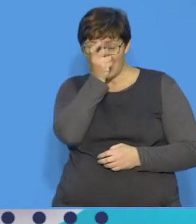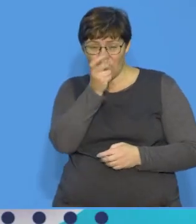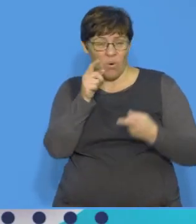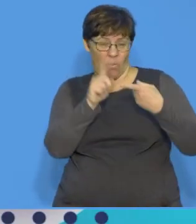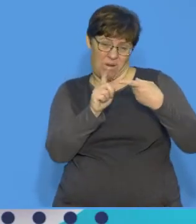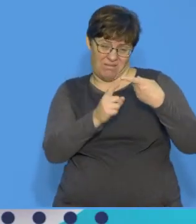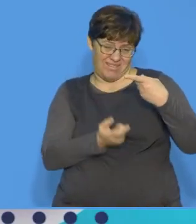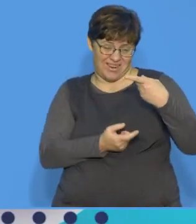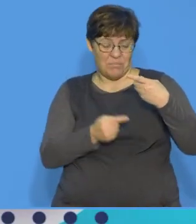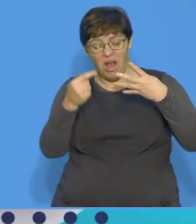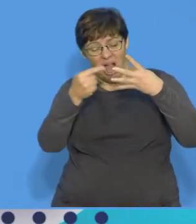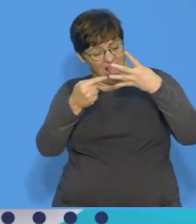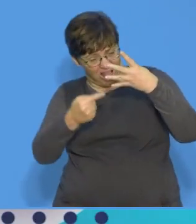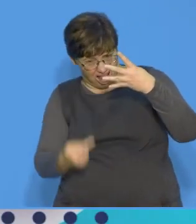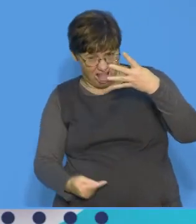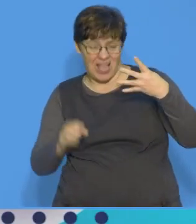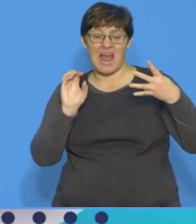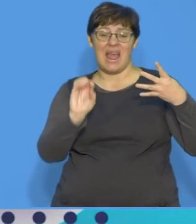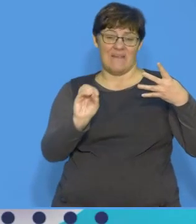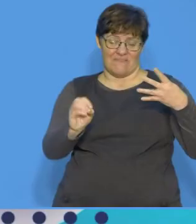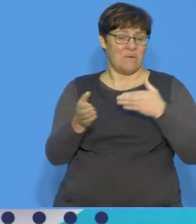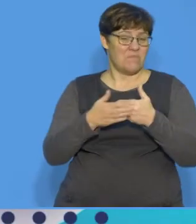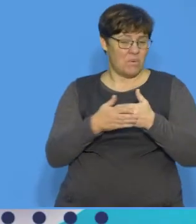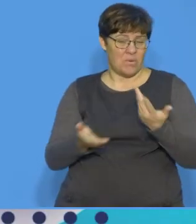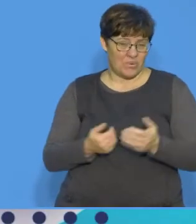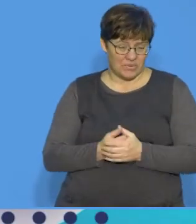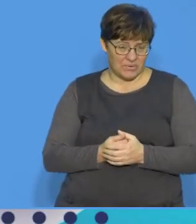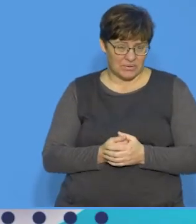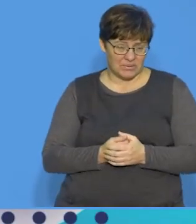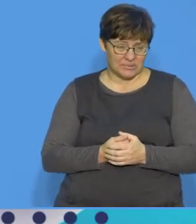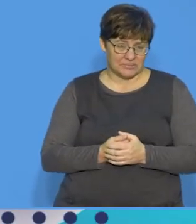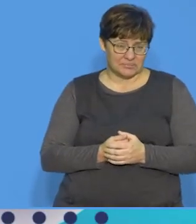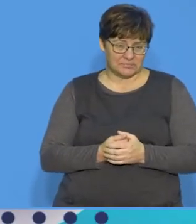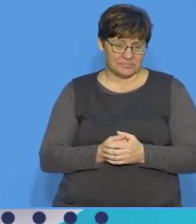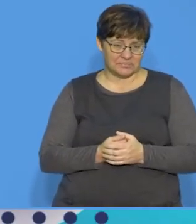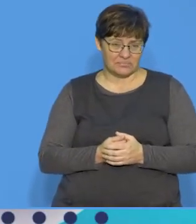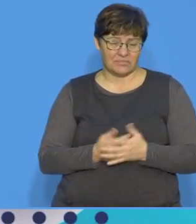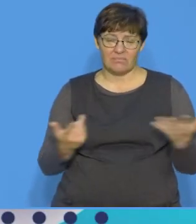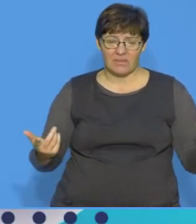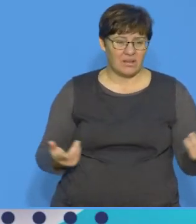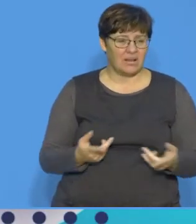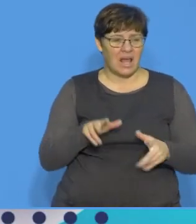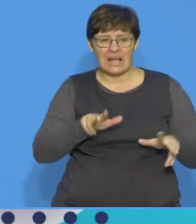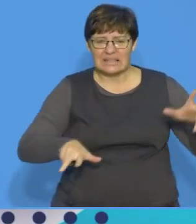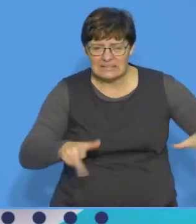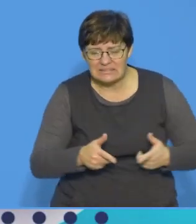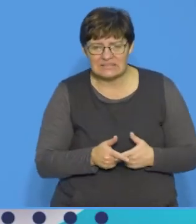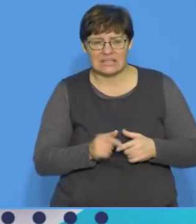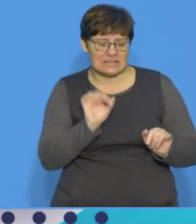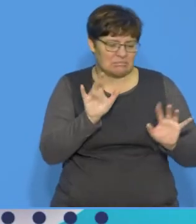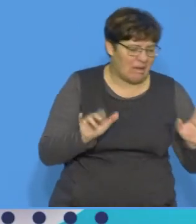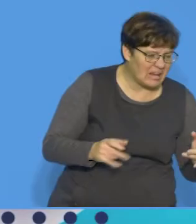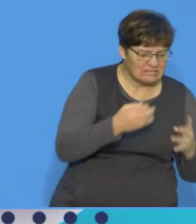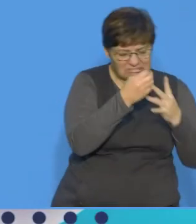large and prominent example. There are many other amphibians, insects, and